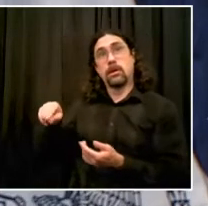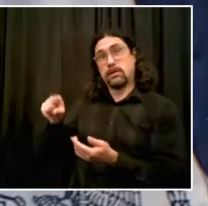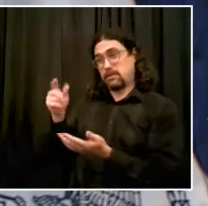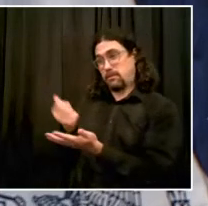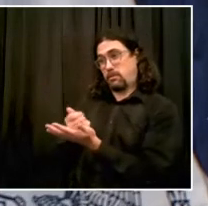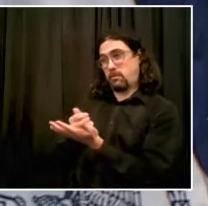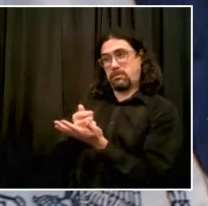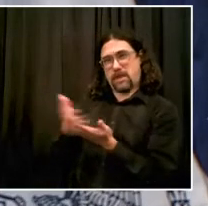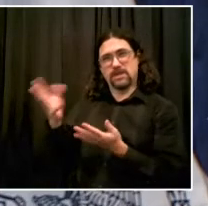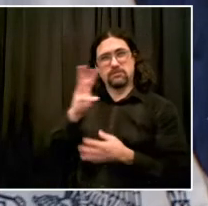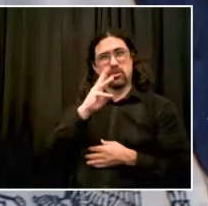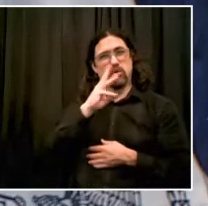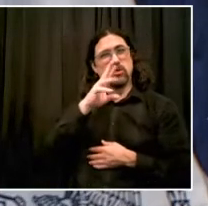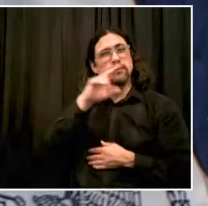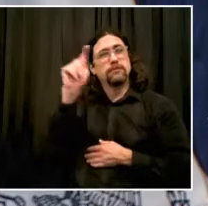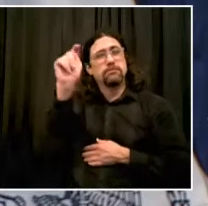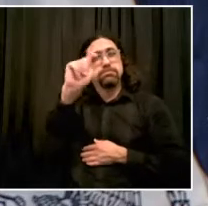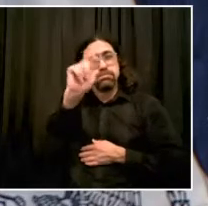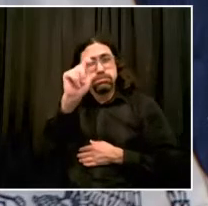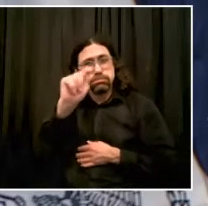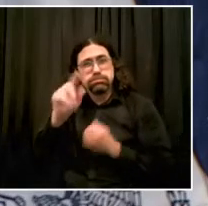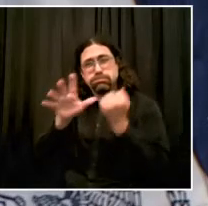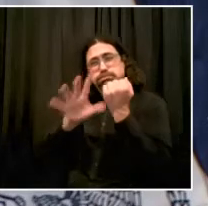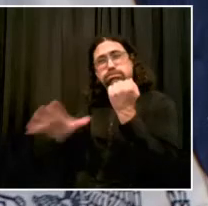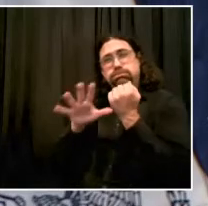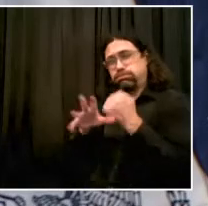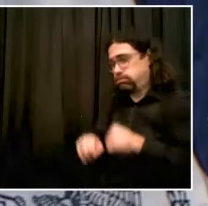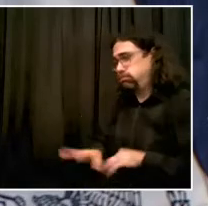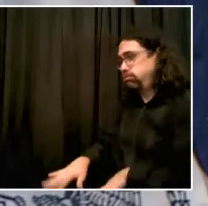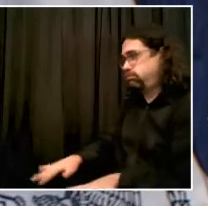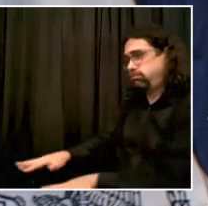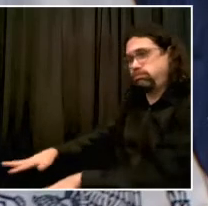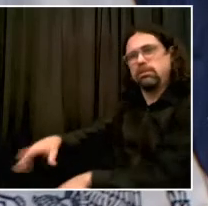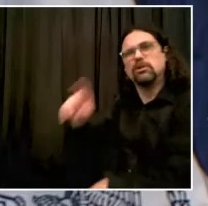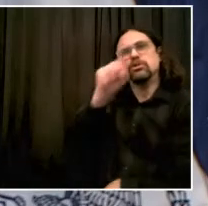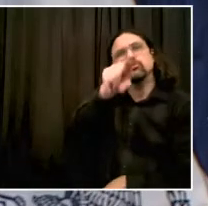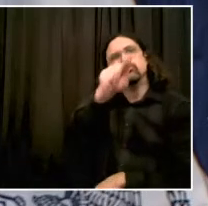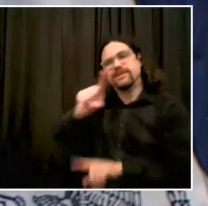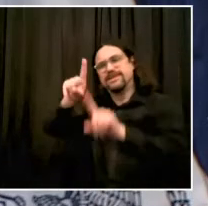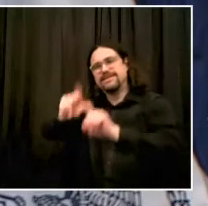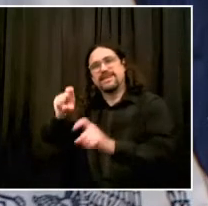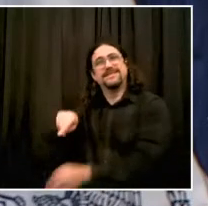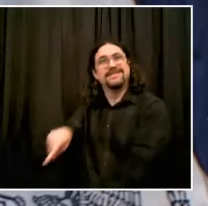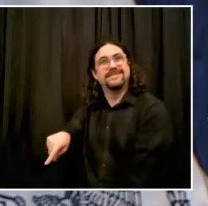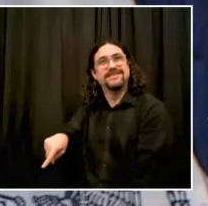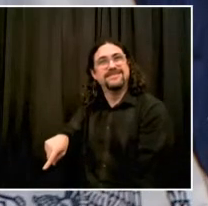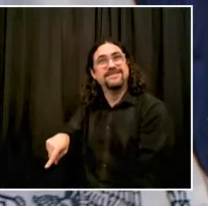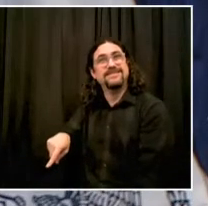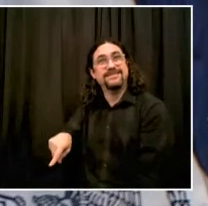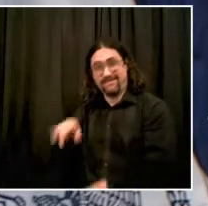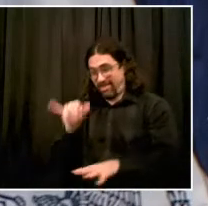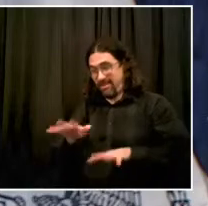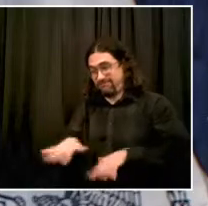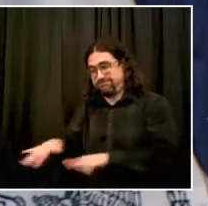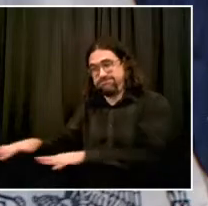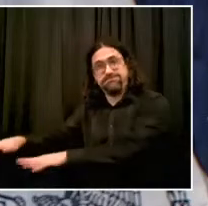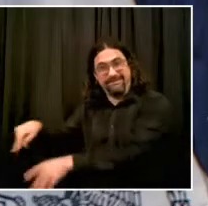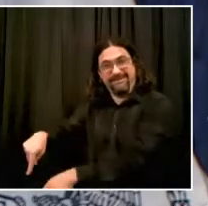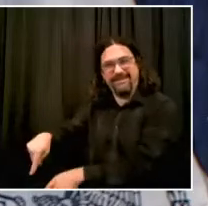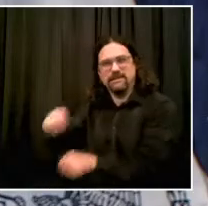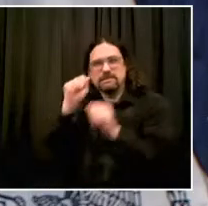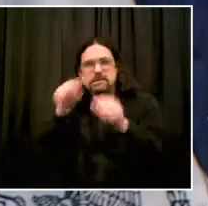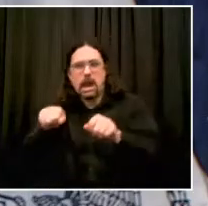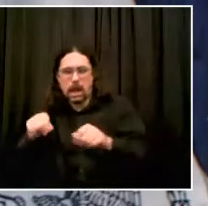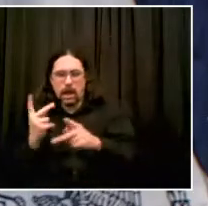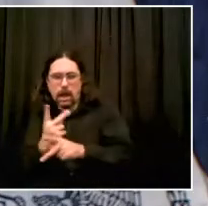lines. I'm wondering if this is something that they're going to consider or they're